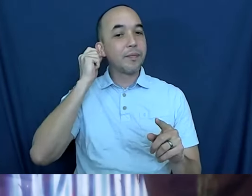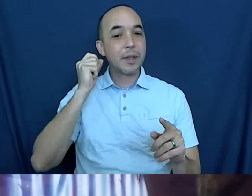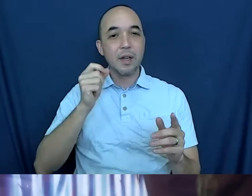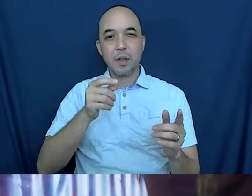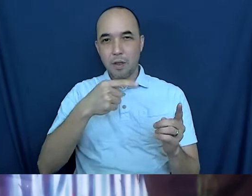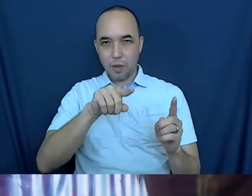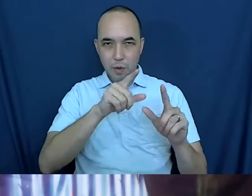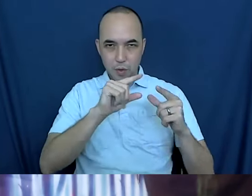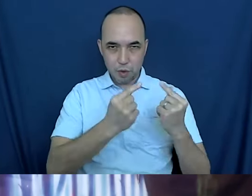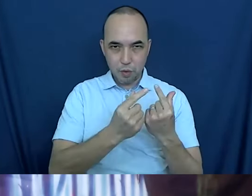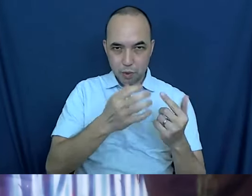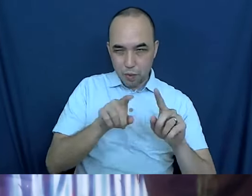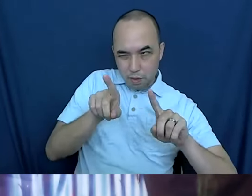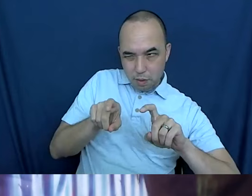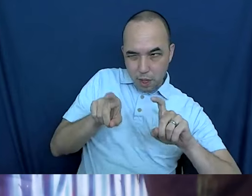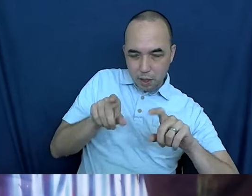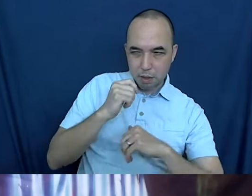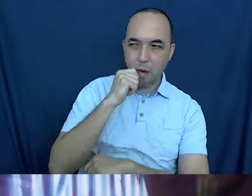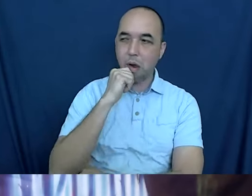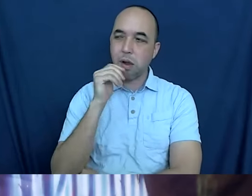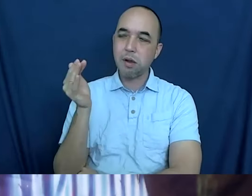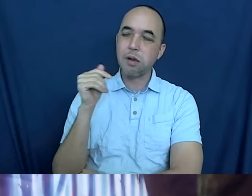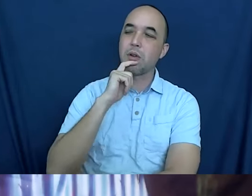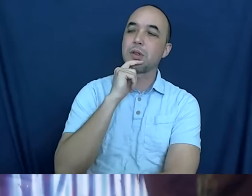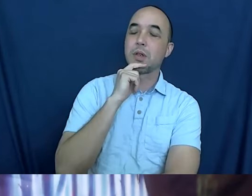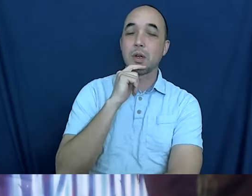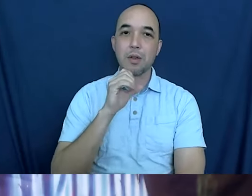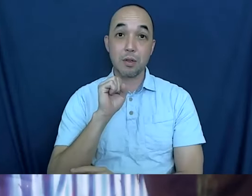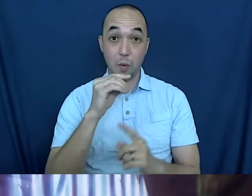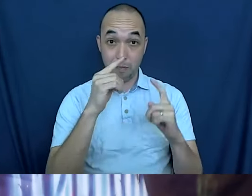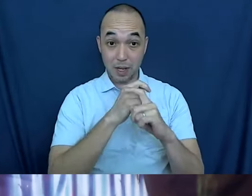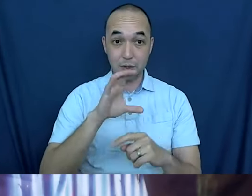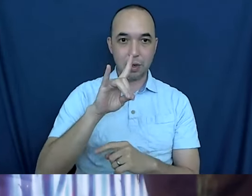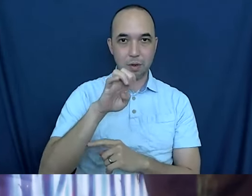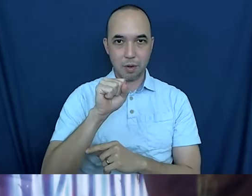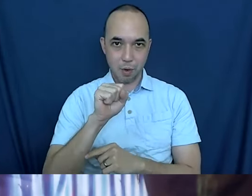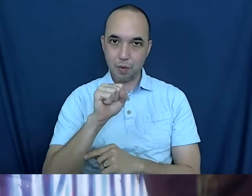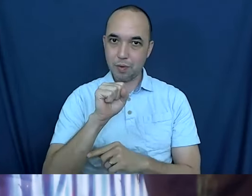test you. So puzzles and codes especially are great for